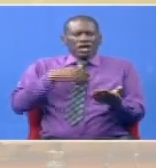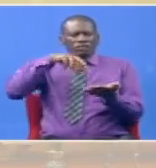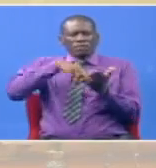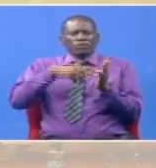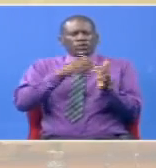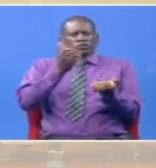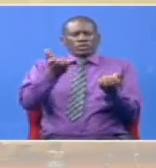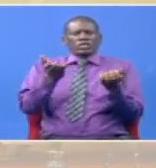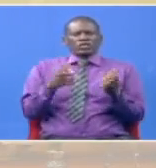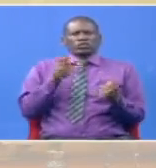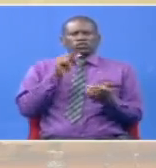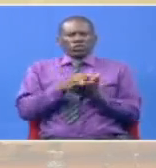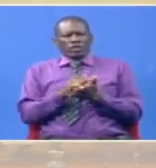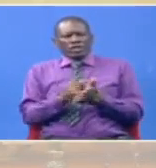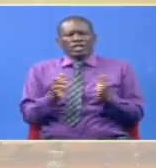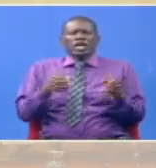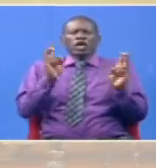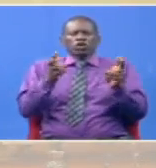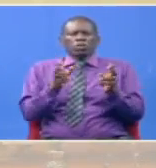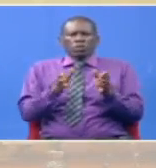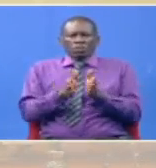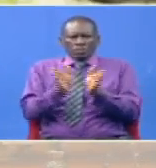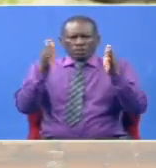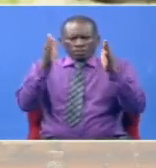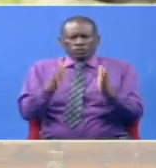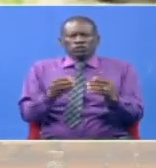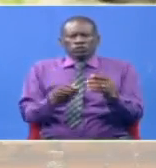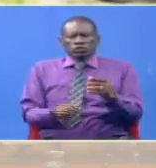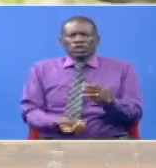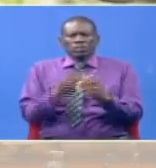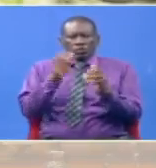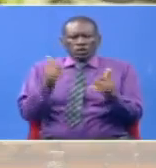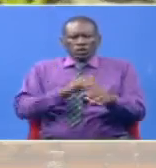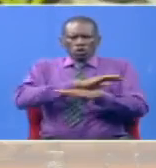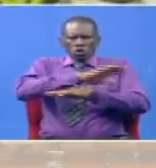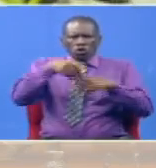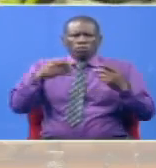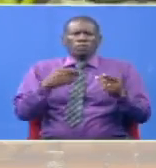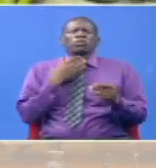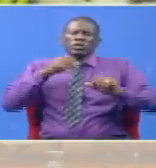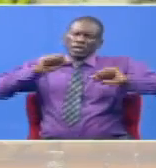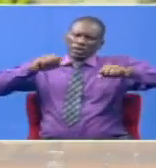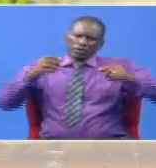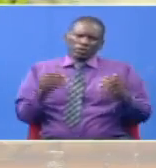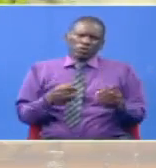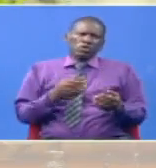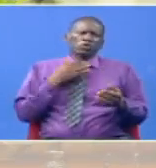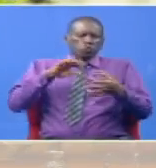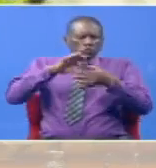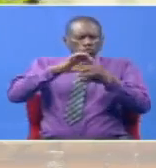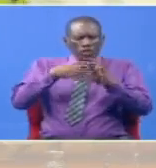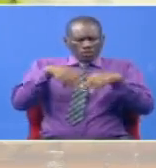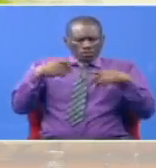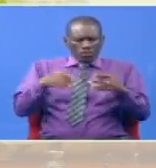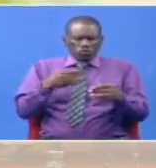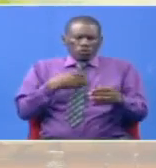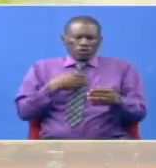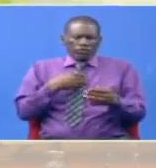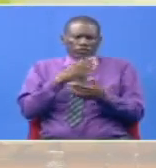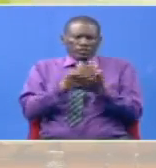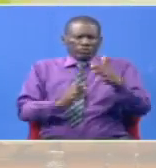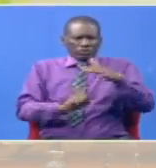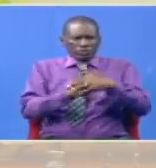diposa mwananchi wa kawaida amke. Everybody is looking for a deal. You just want to connect with people so that you can get a deal. And